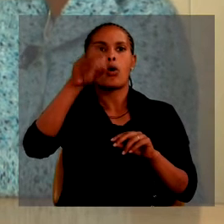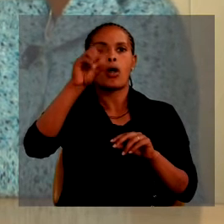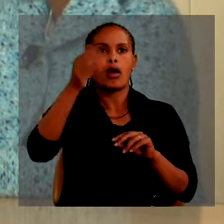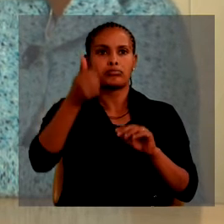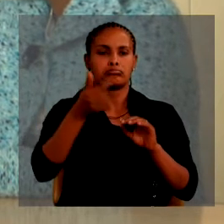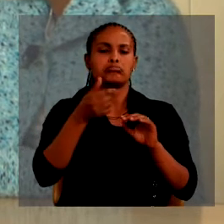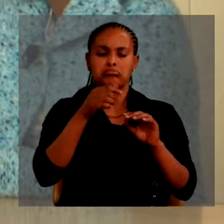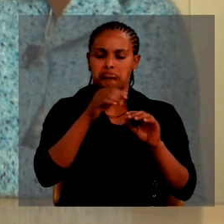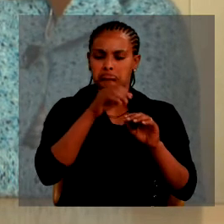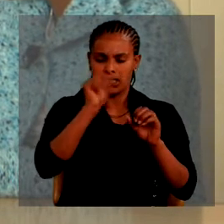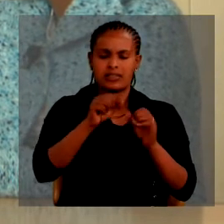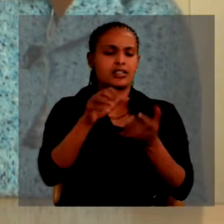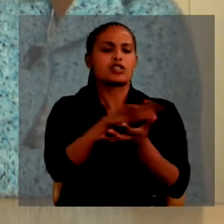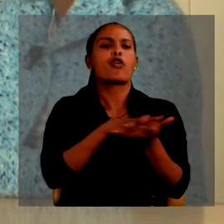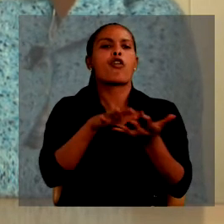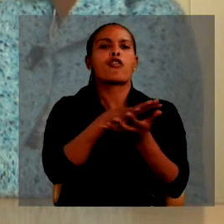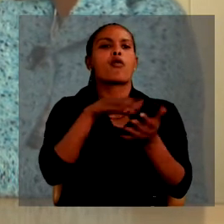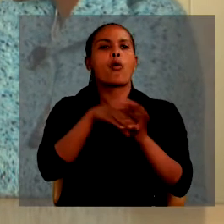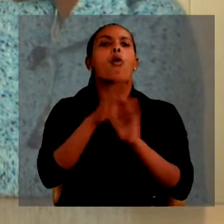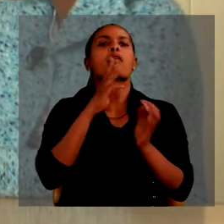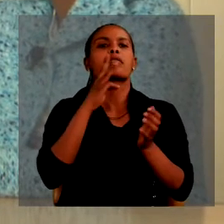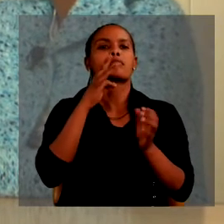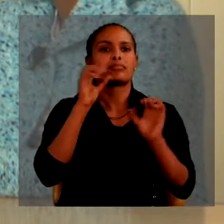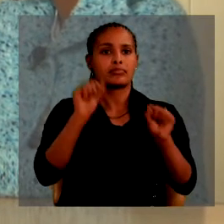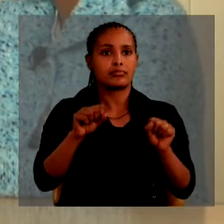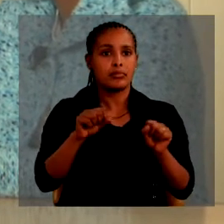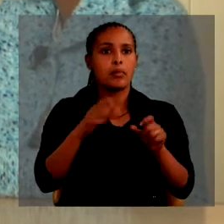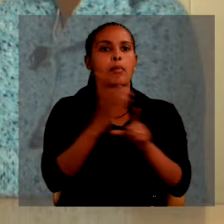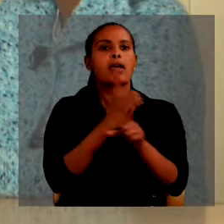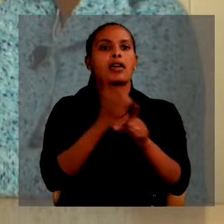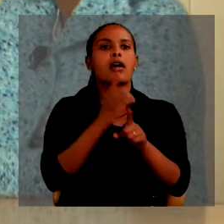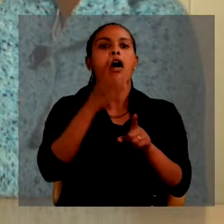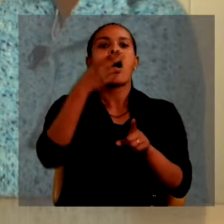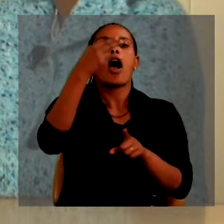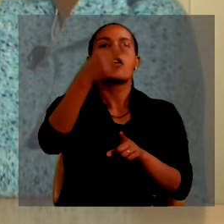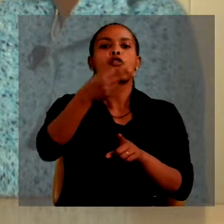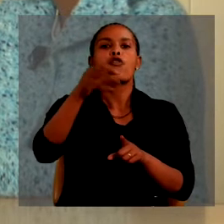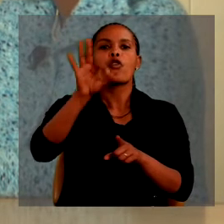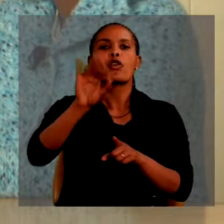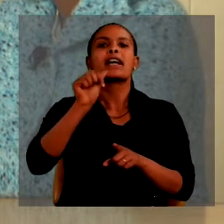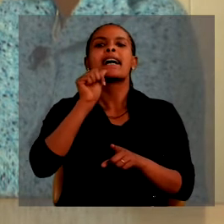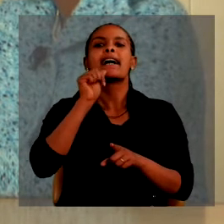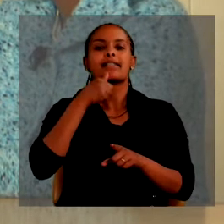it dissolves in water and makes hydrofluoric acid.